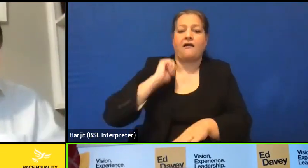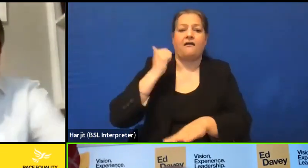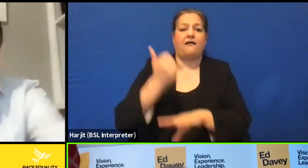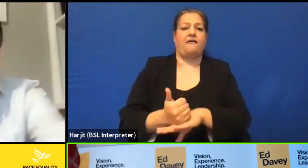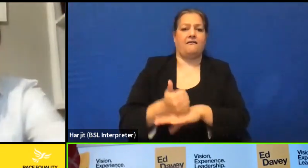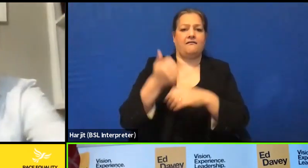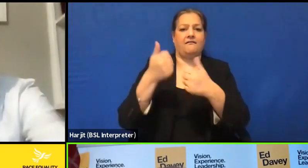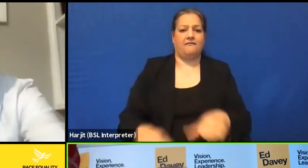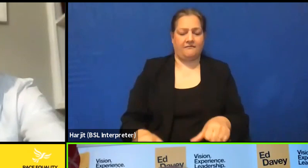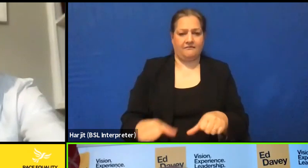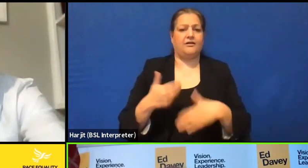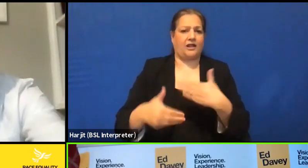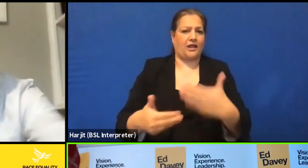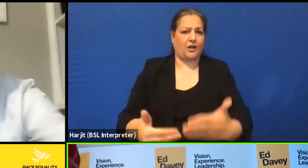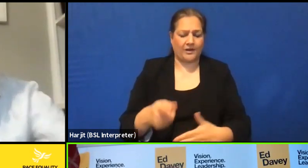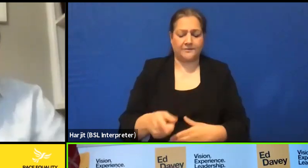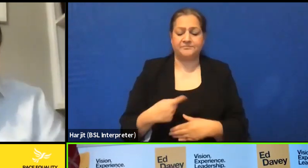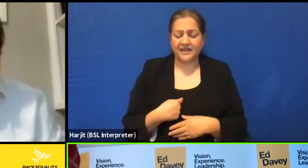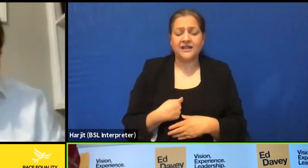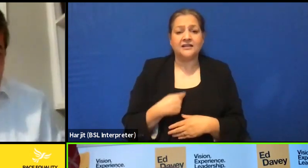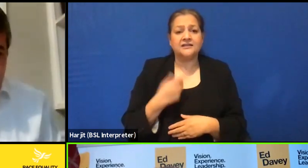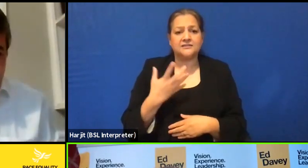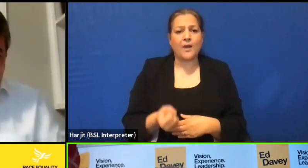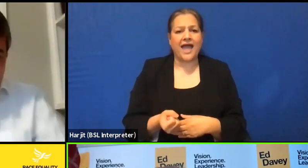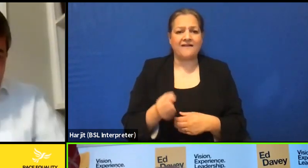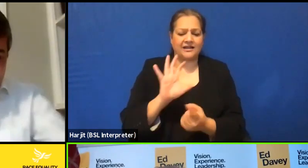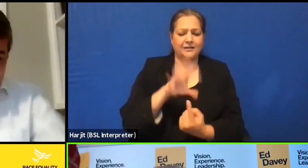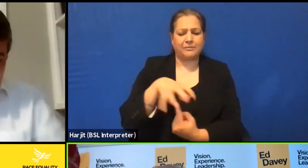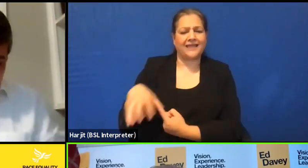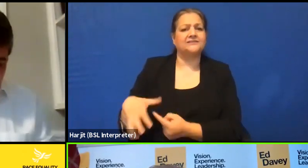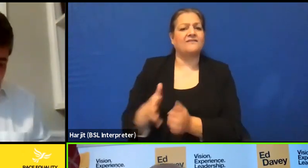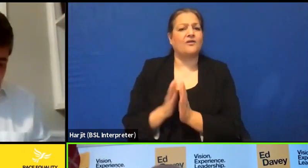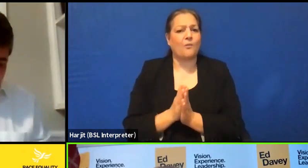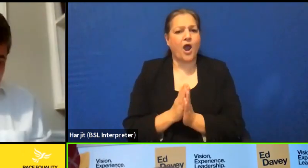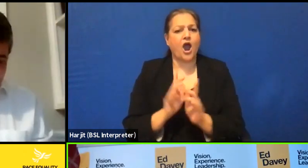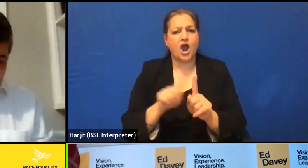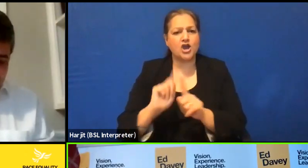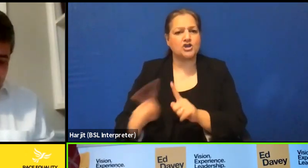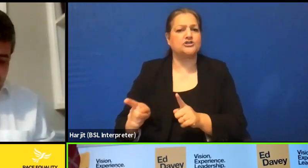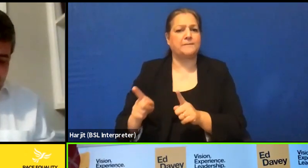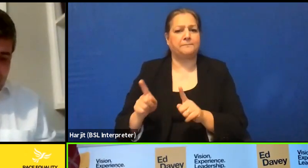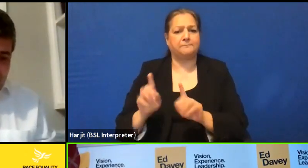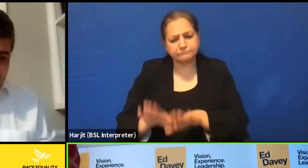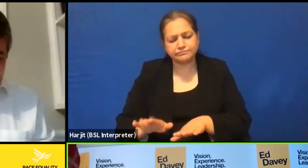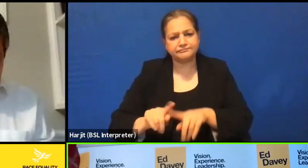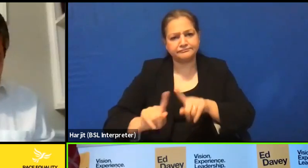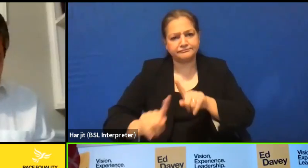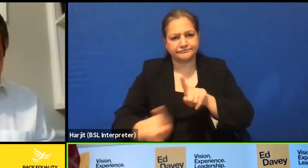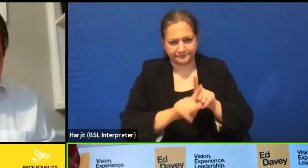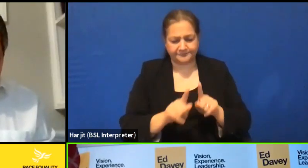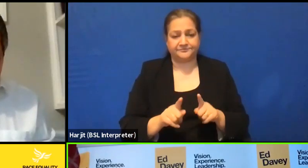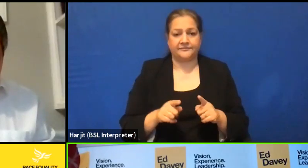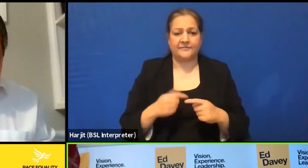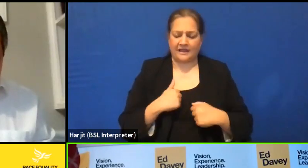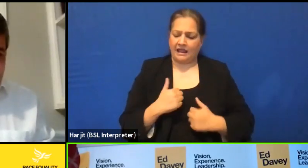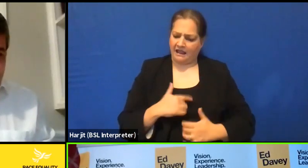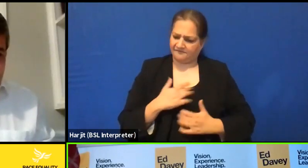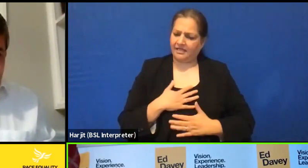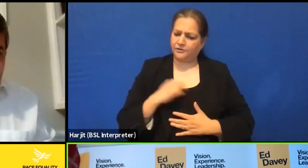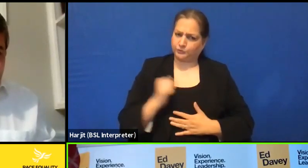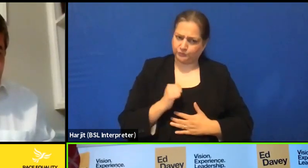we have temples and places of worship for different communities, and I absolutely believe you need to go there and